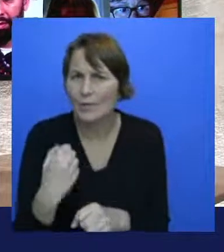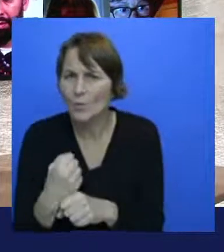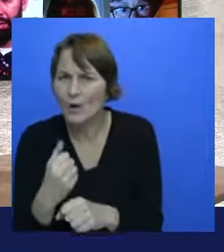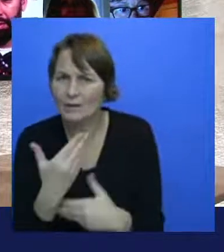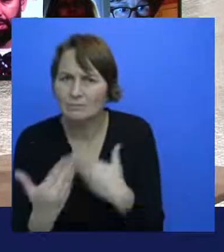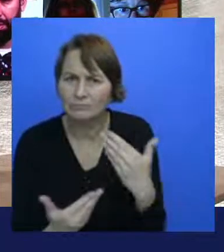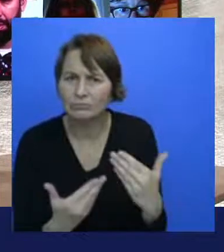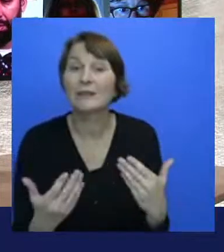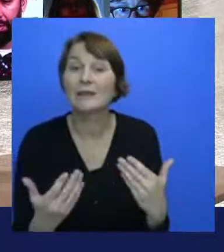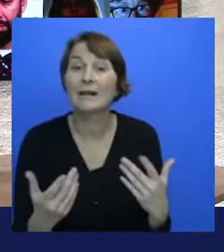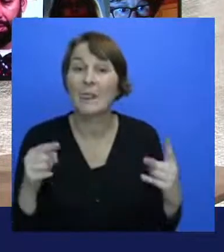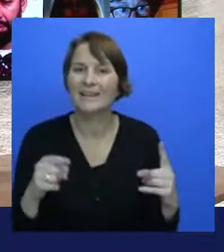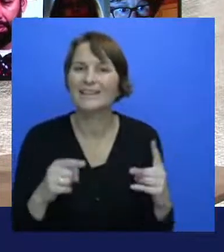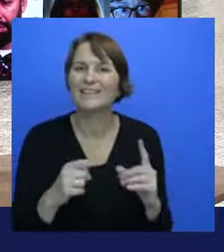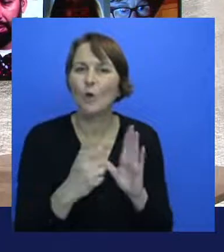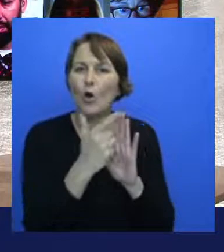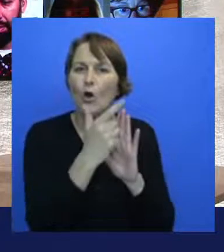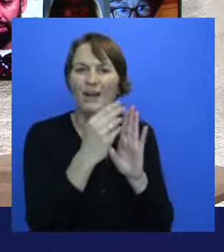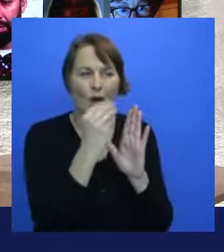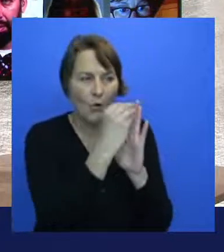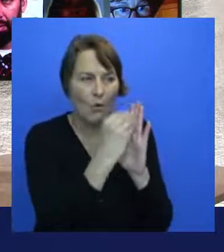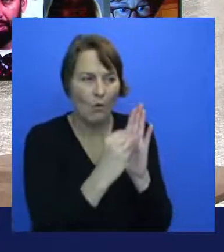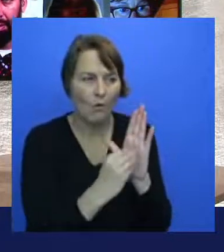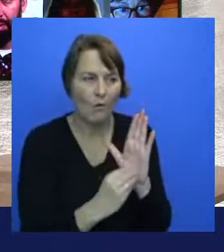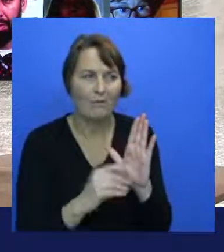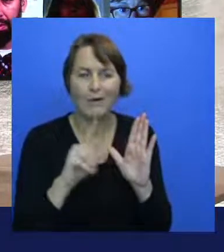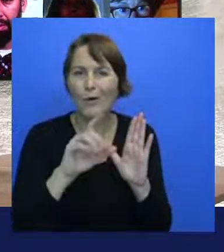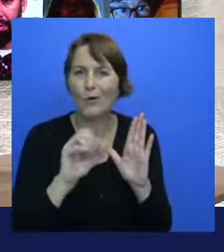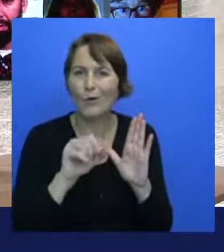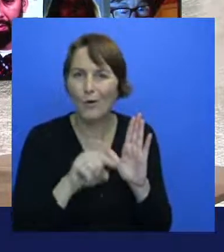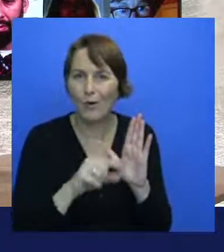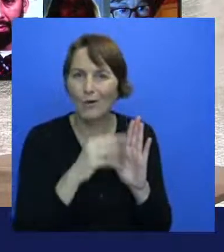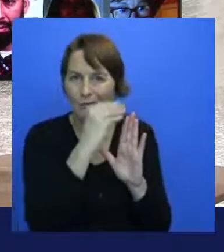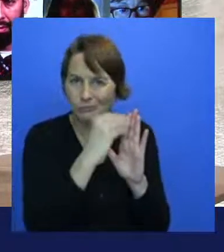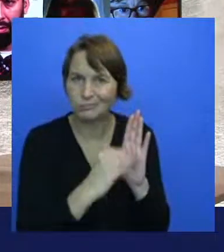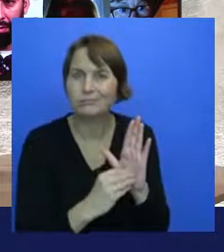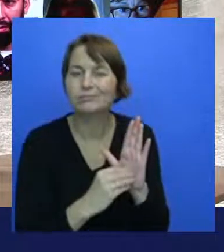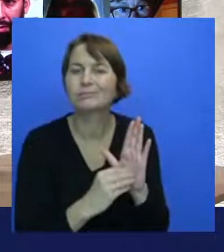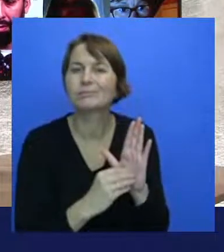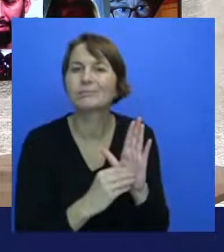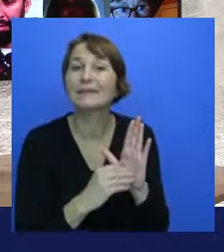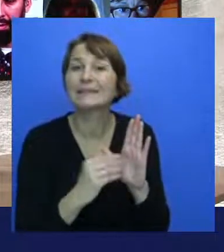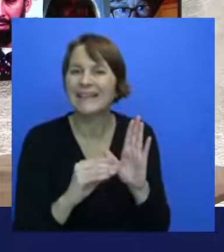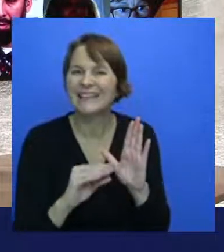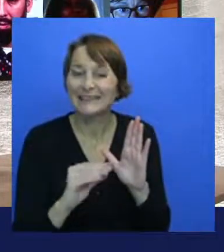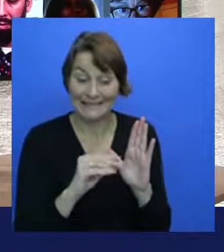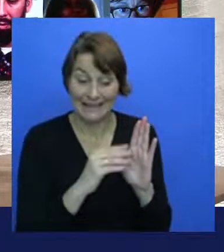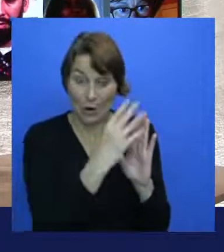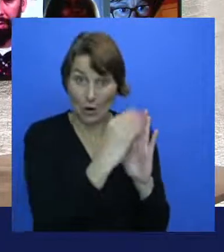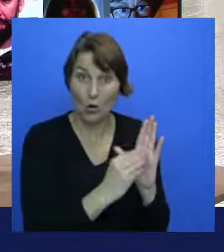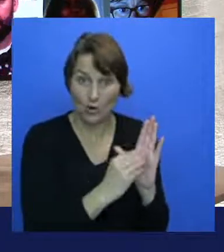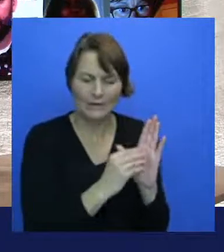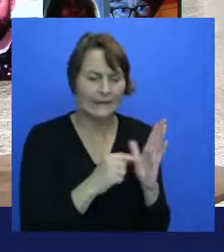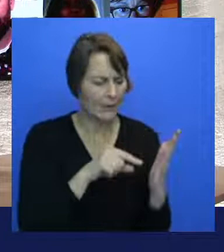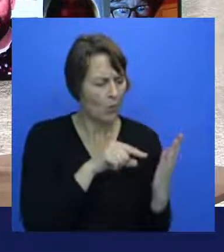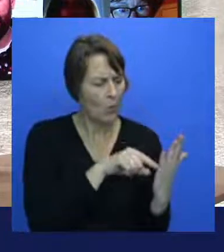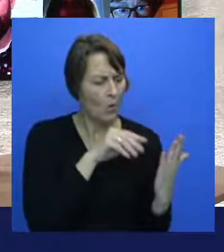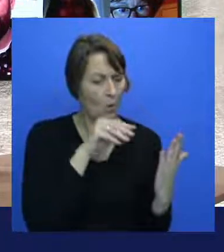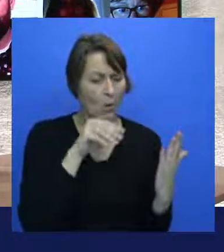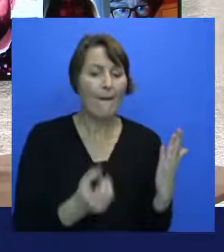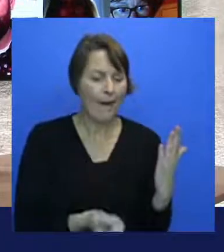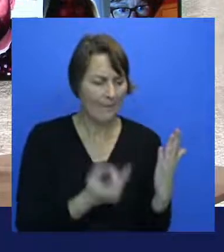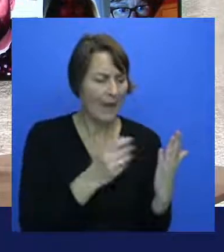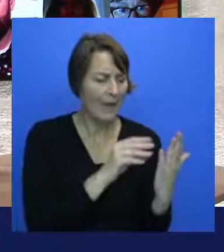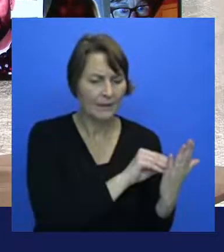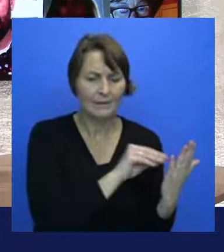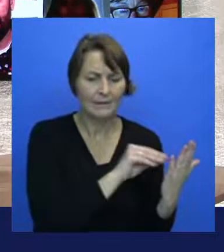that log, you can actually retrain your model to make it better. It is really important to pay